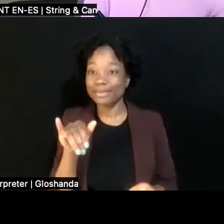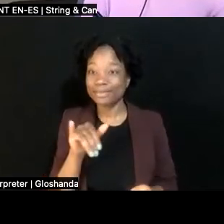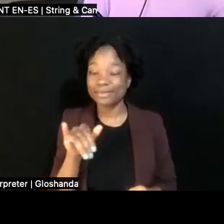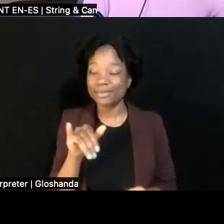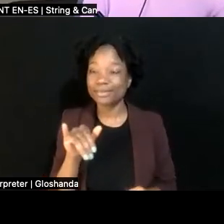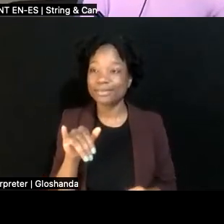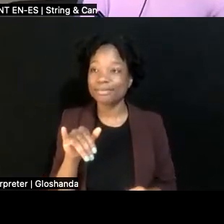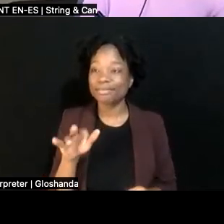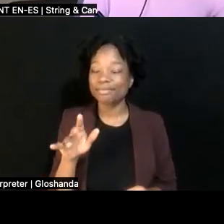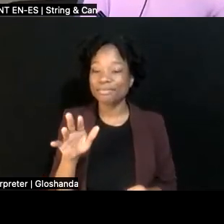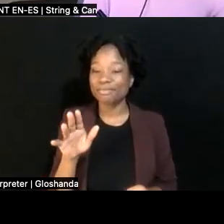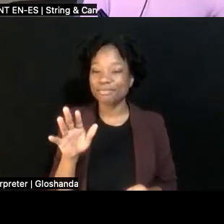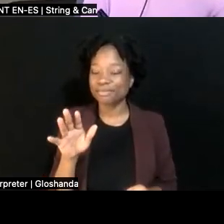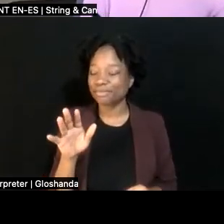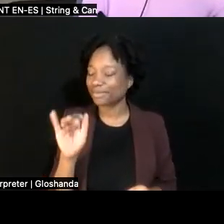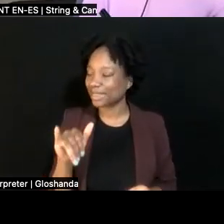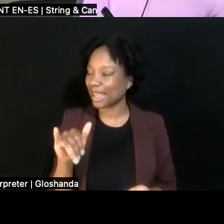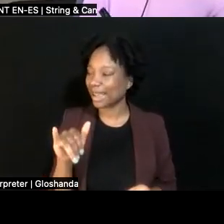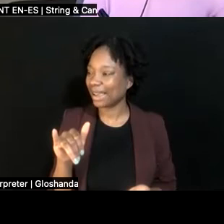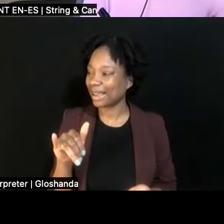the sensation around